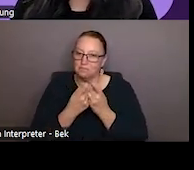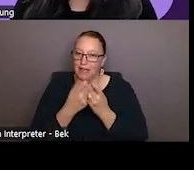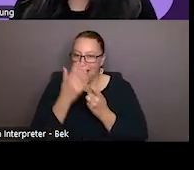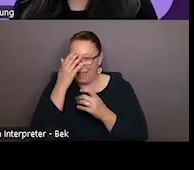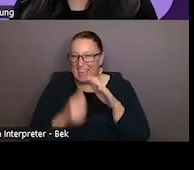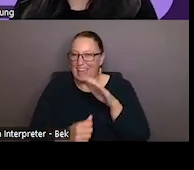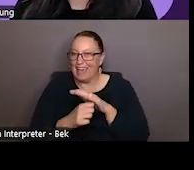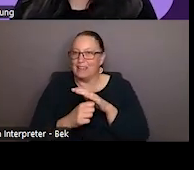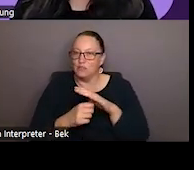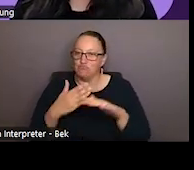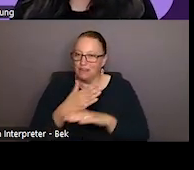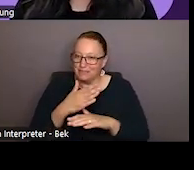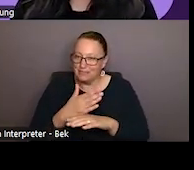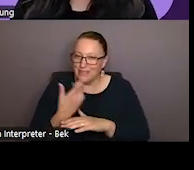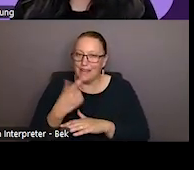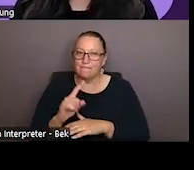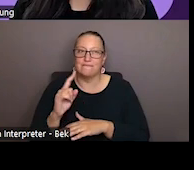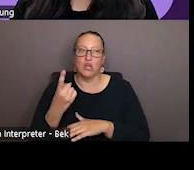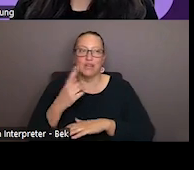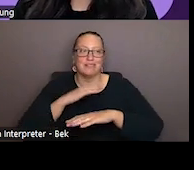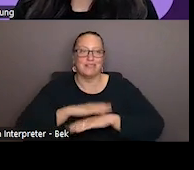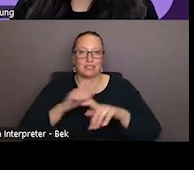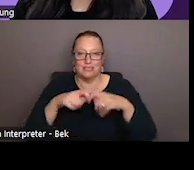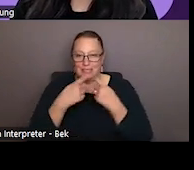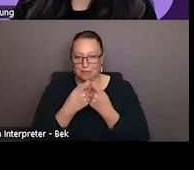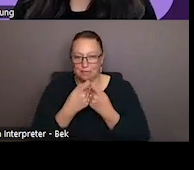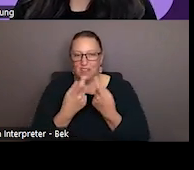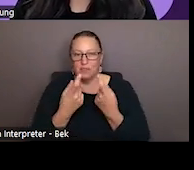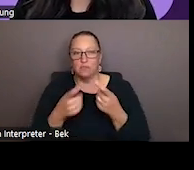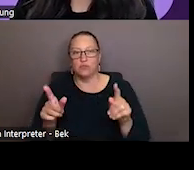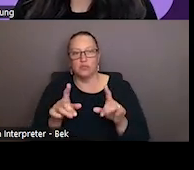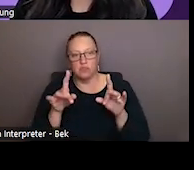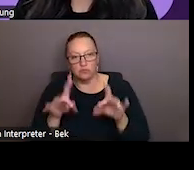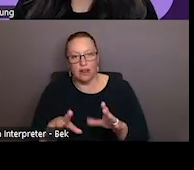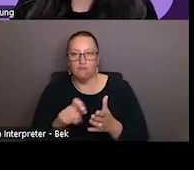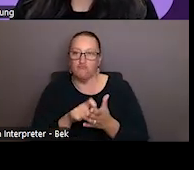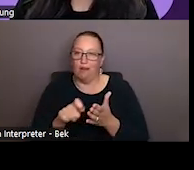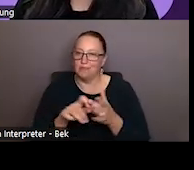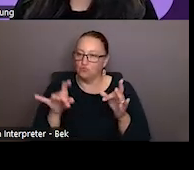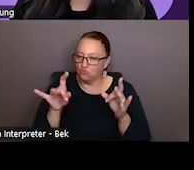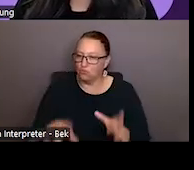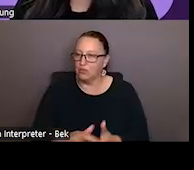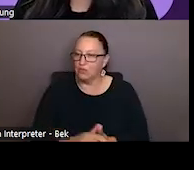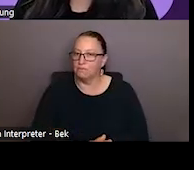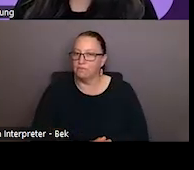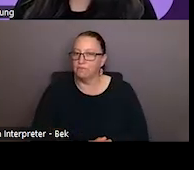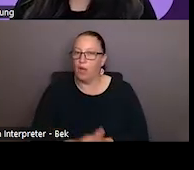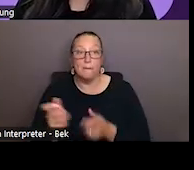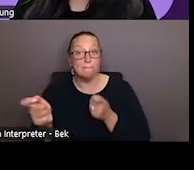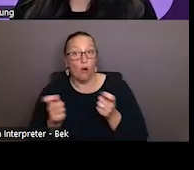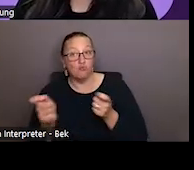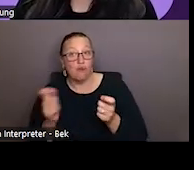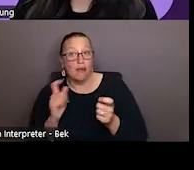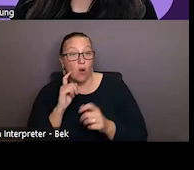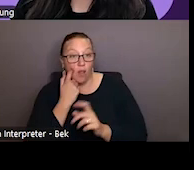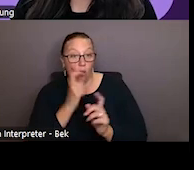practice, and the First Nations team, Music Australia, and Writing Australia. Moderators will also